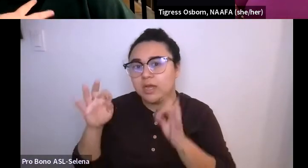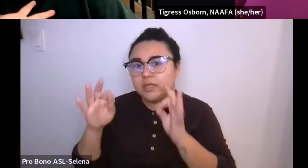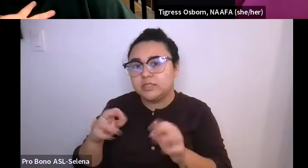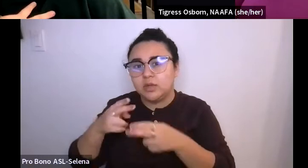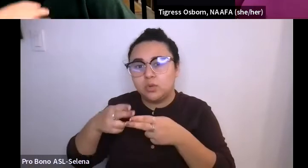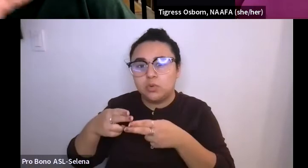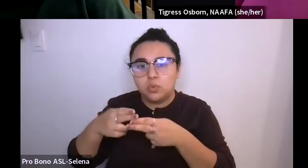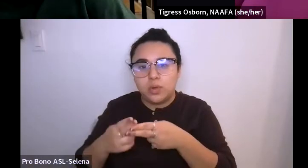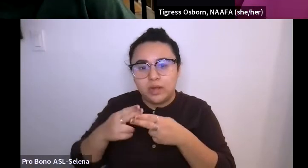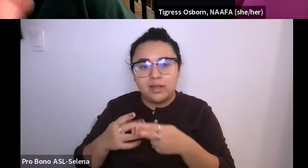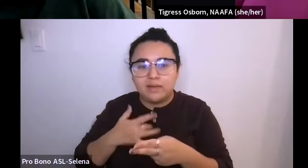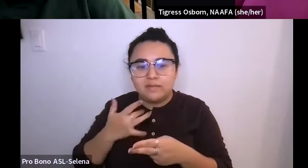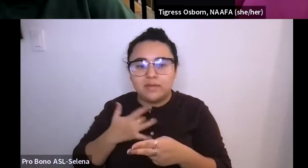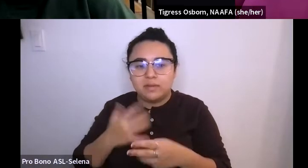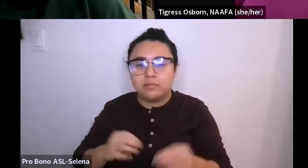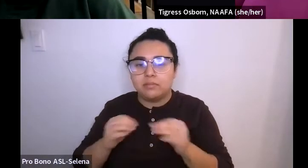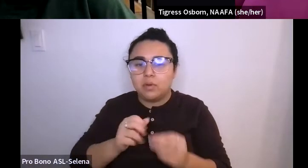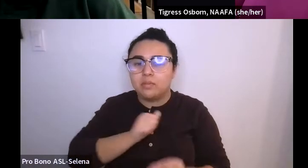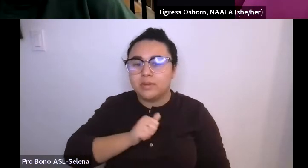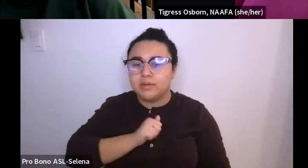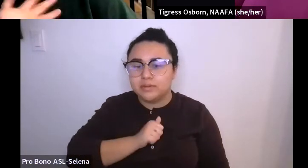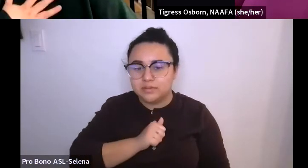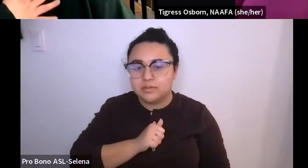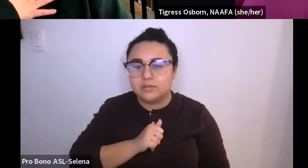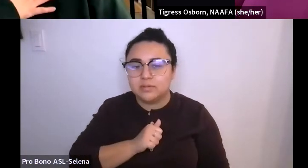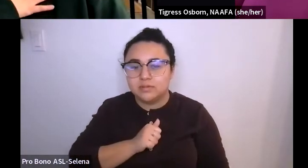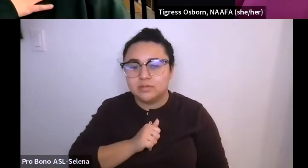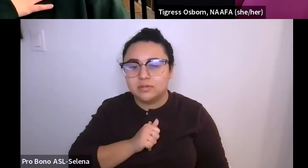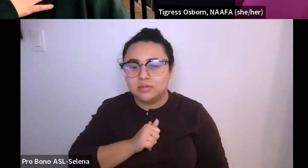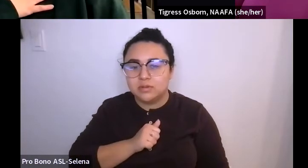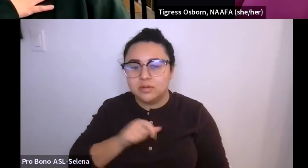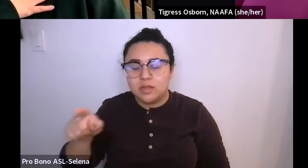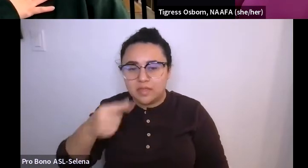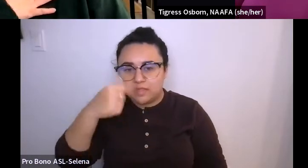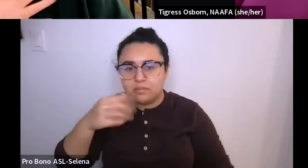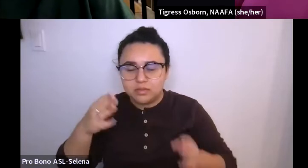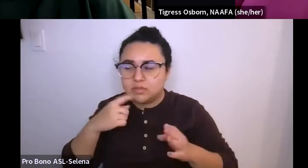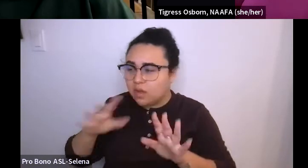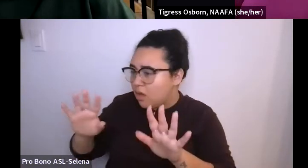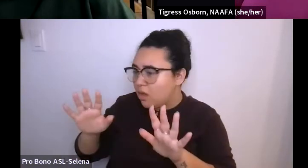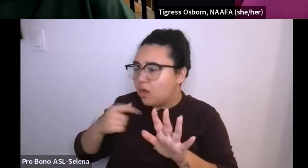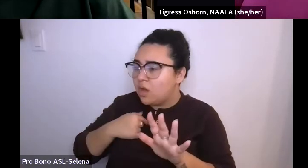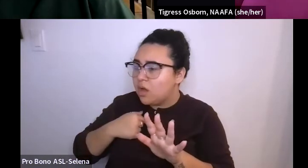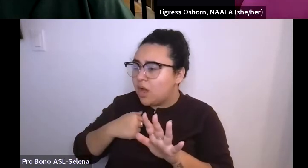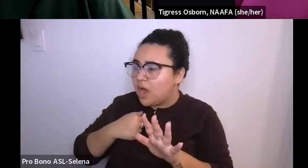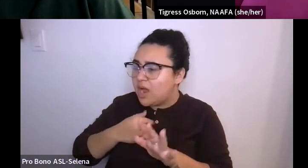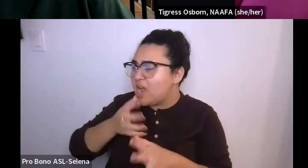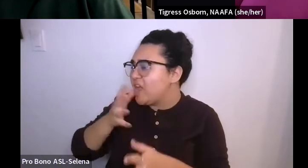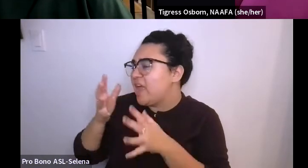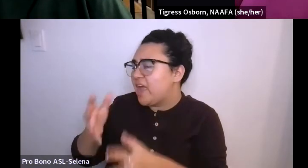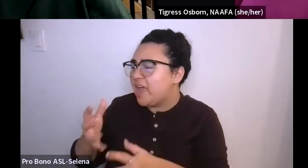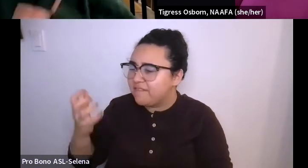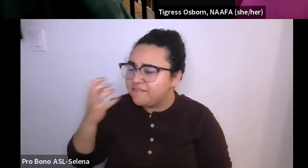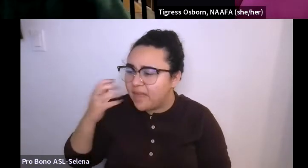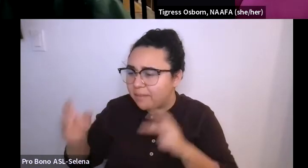like myself. You know, and then you just stand there, oh, they come out to you as someone who hates fat people. I've had that happen where